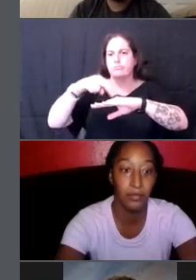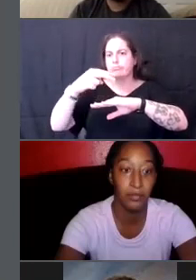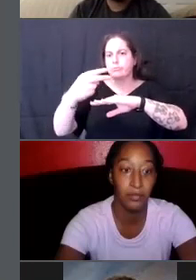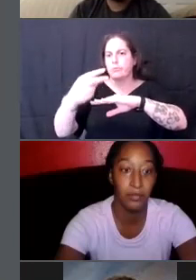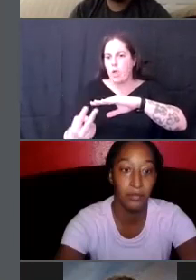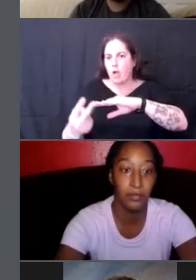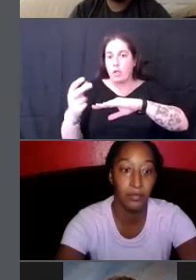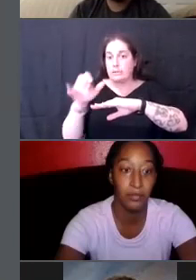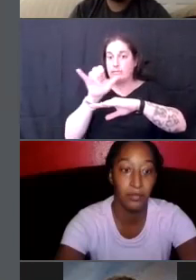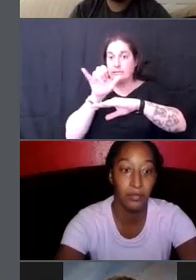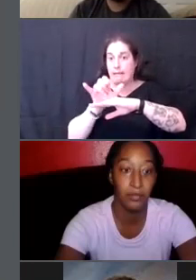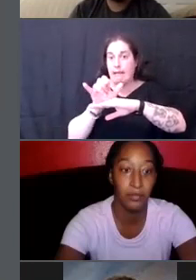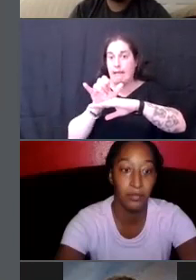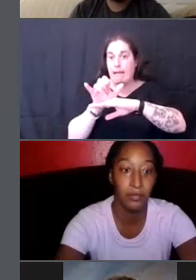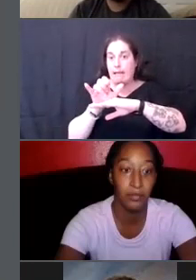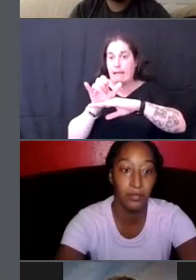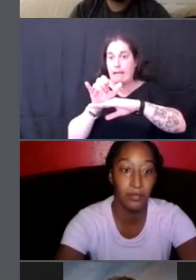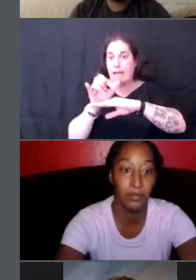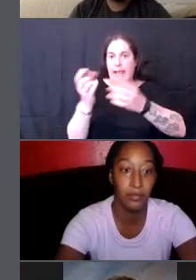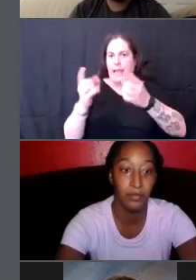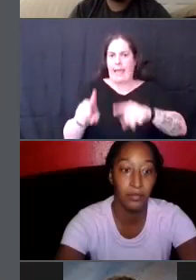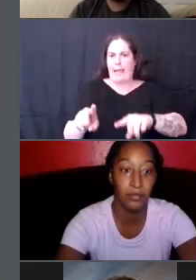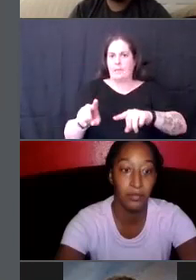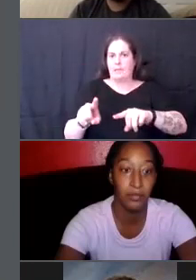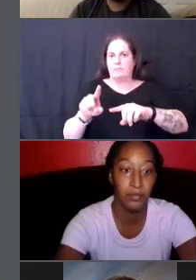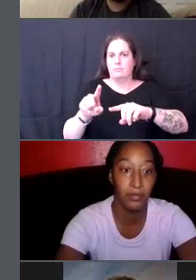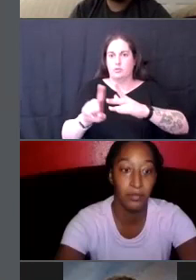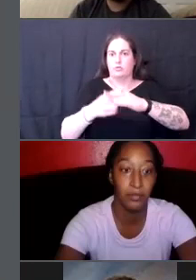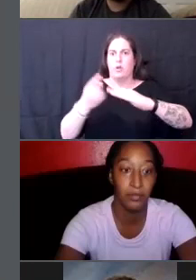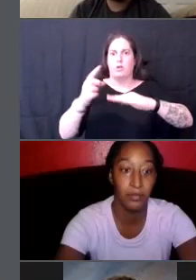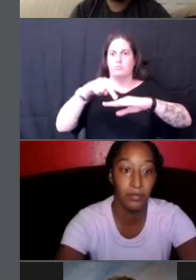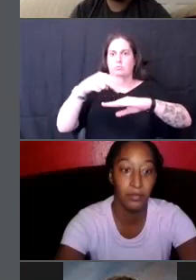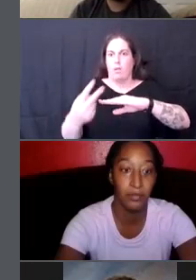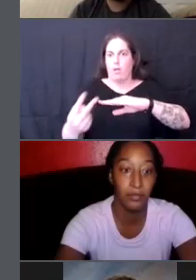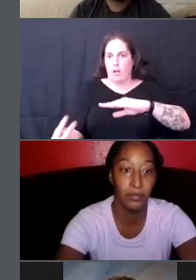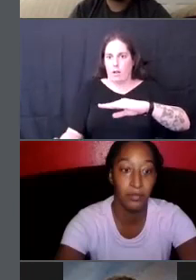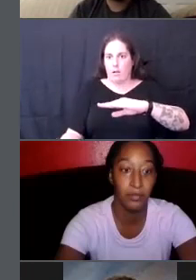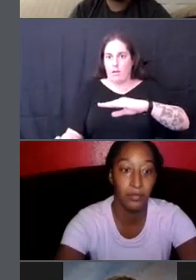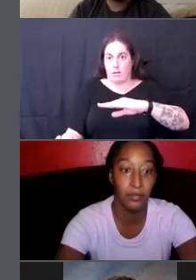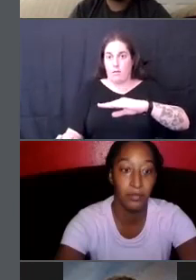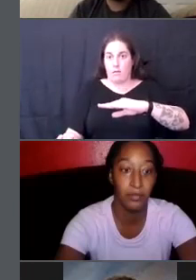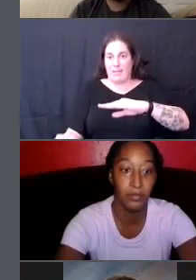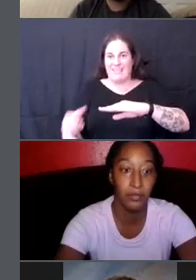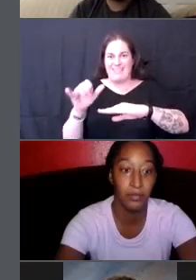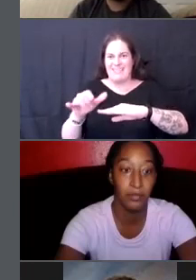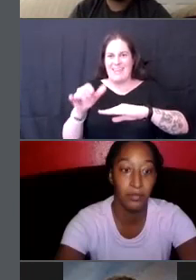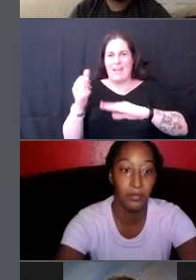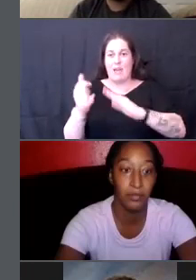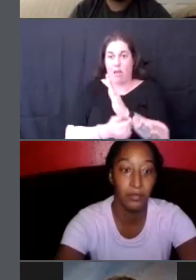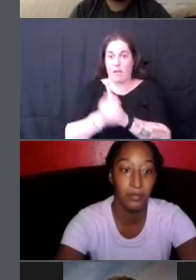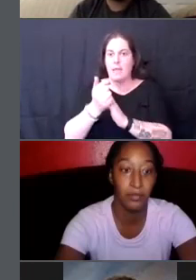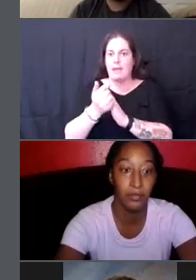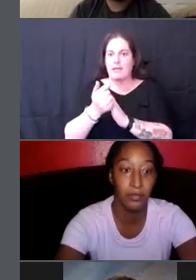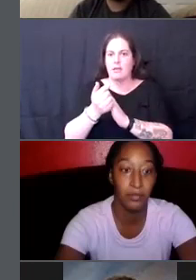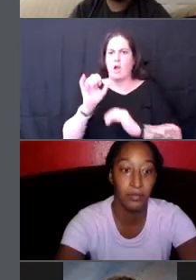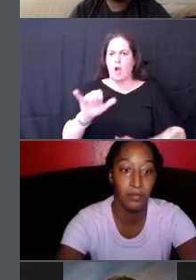not moving, and then all of a sudden it starts to fall. Well, that automatically means that the